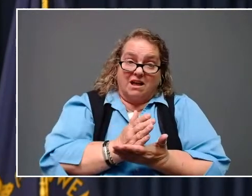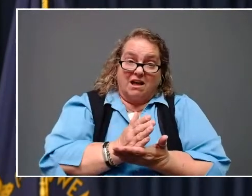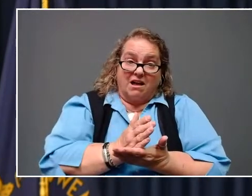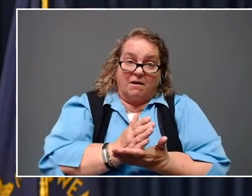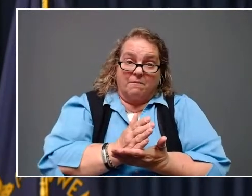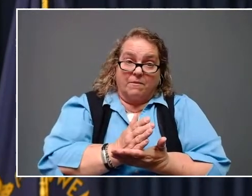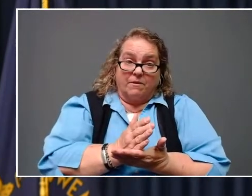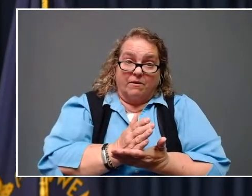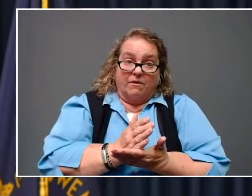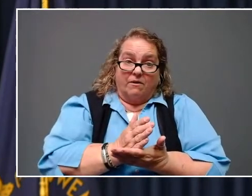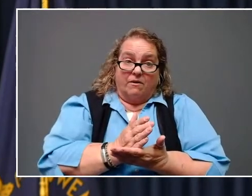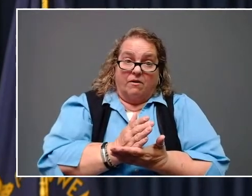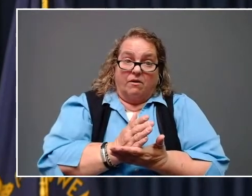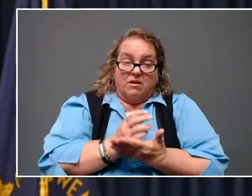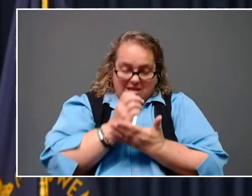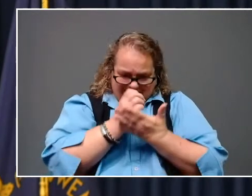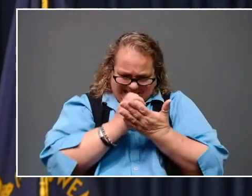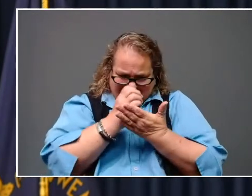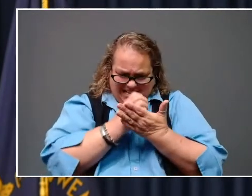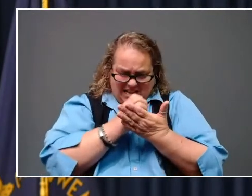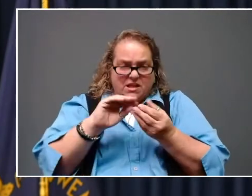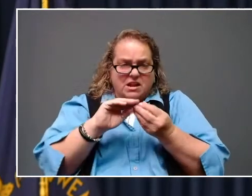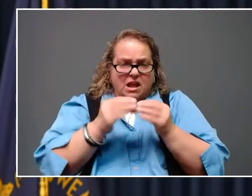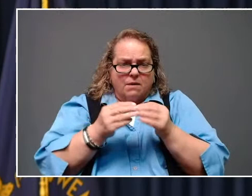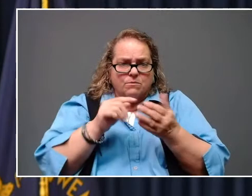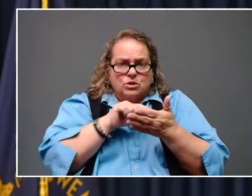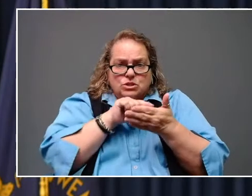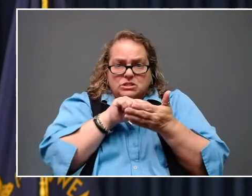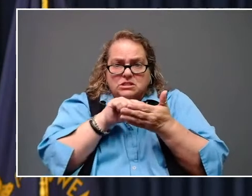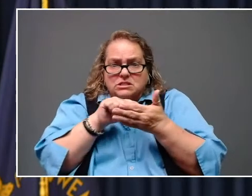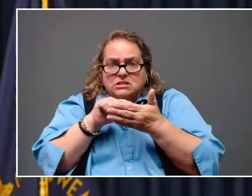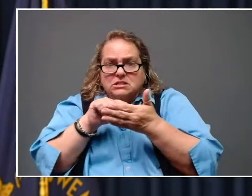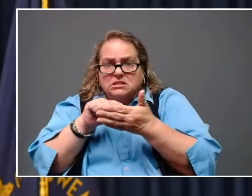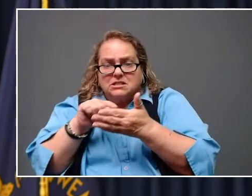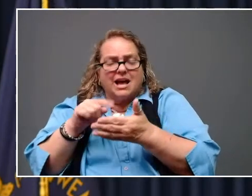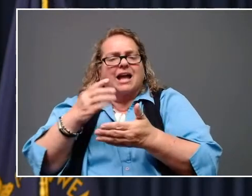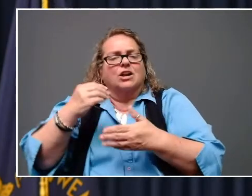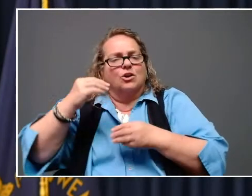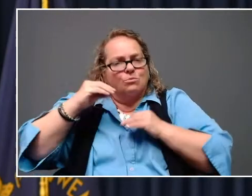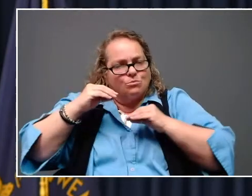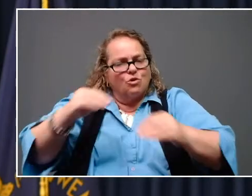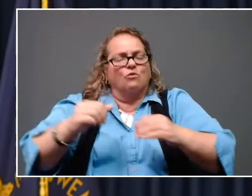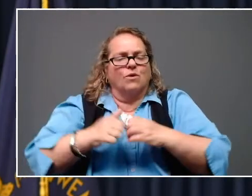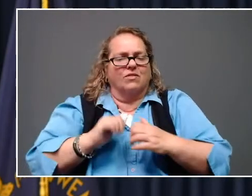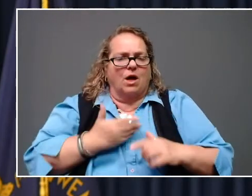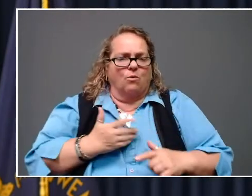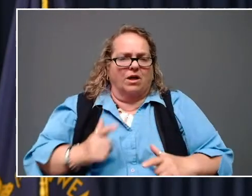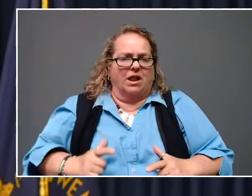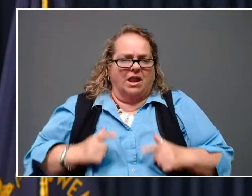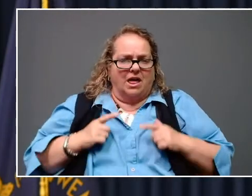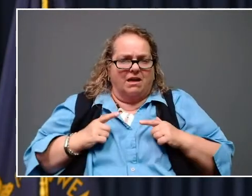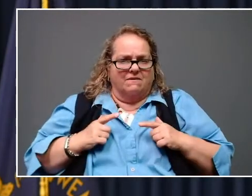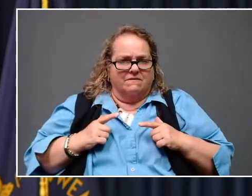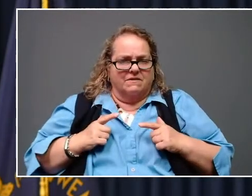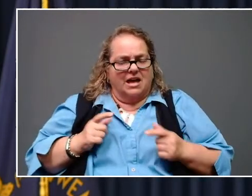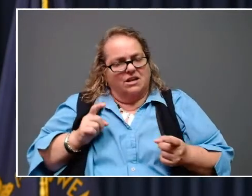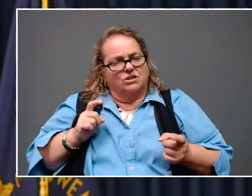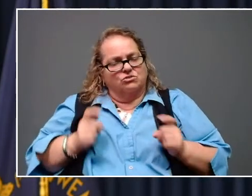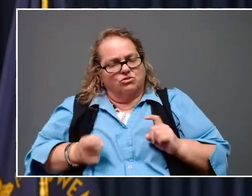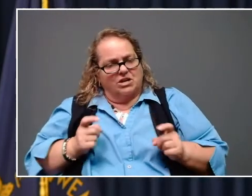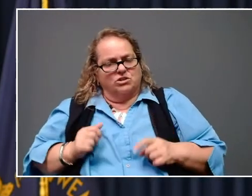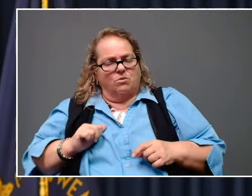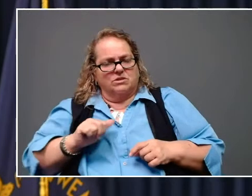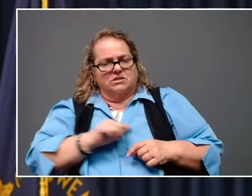these little numbers and details and move on also with our lives and acclimate to what living with COVID is like